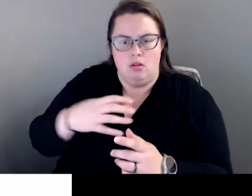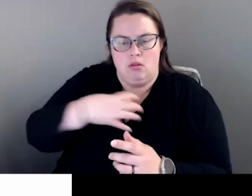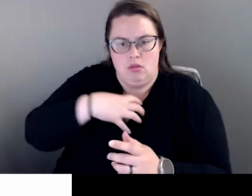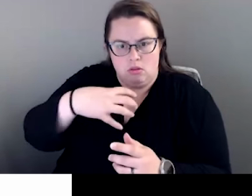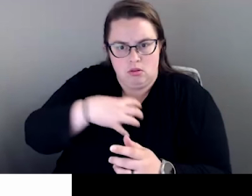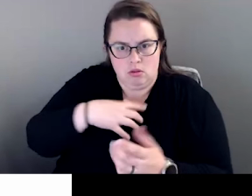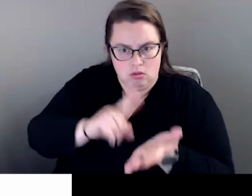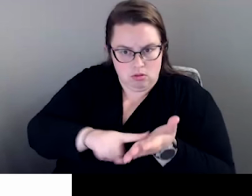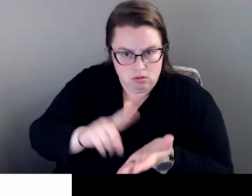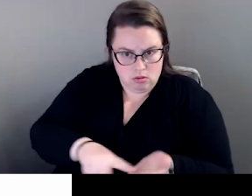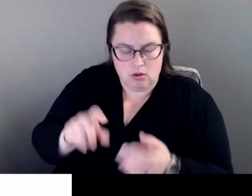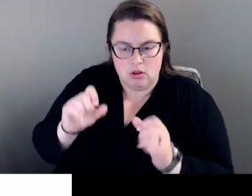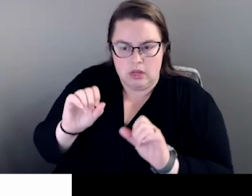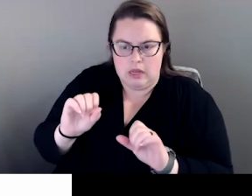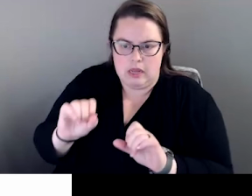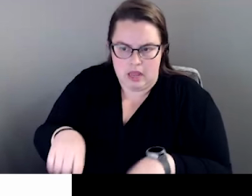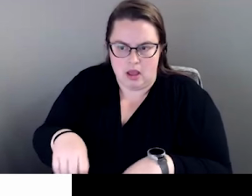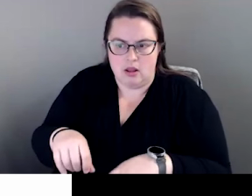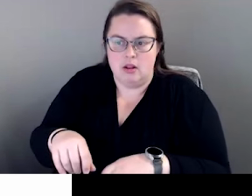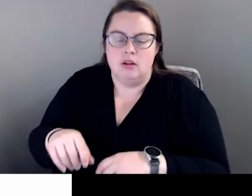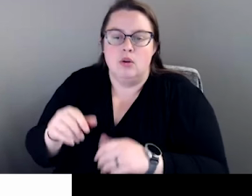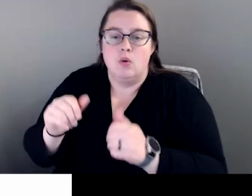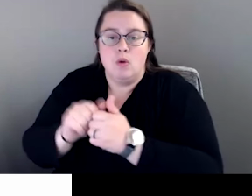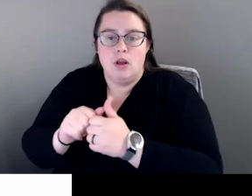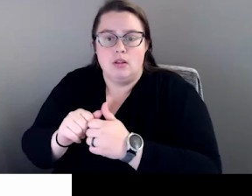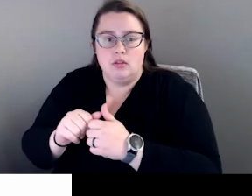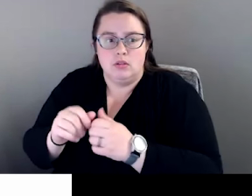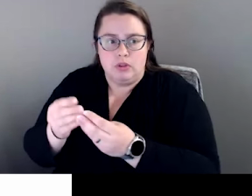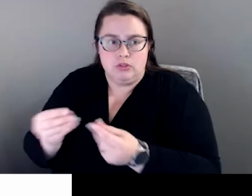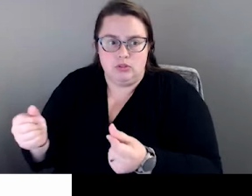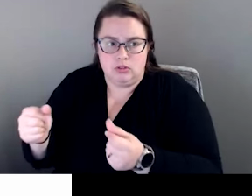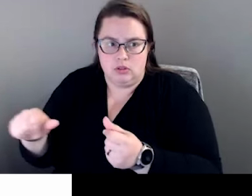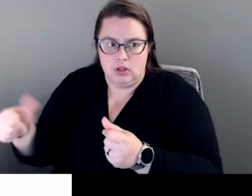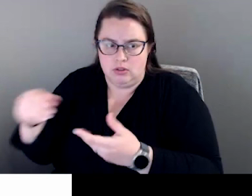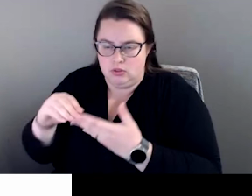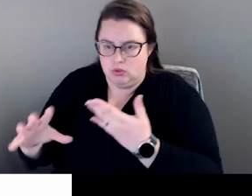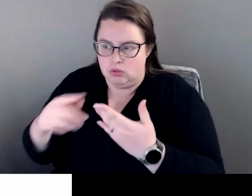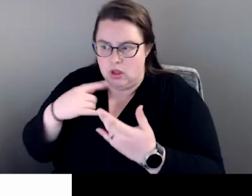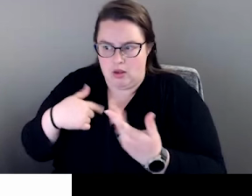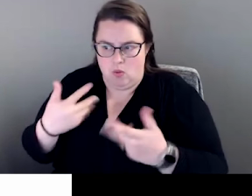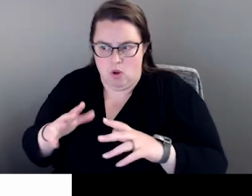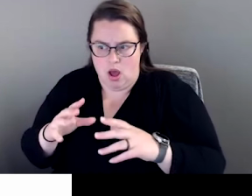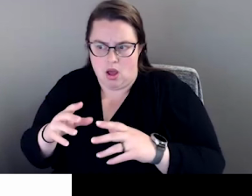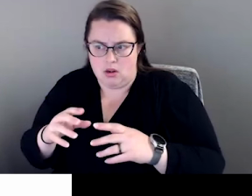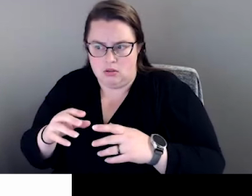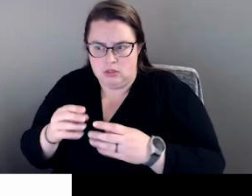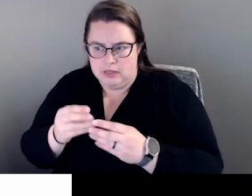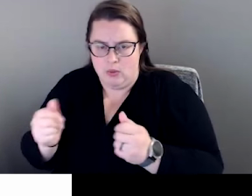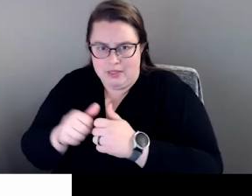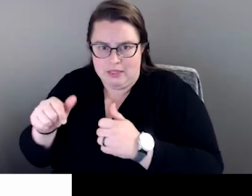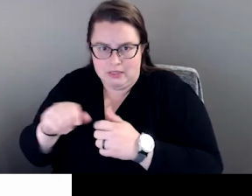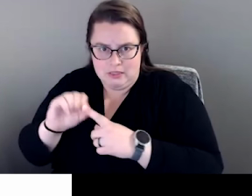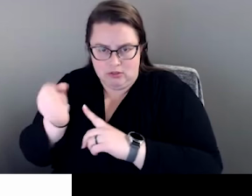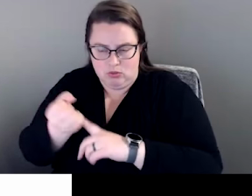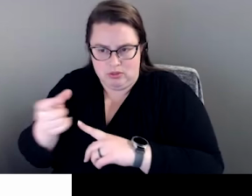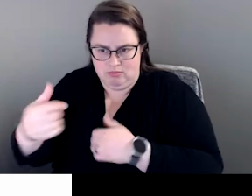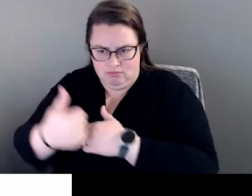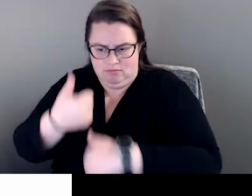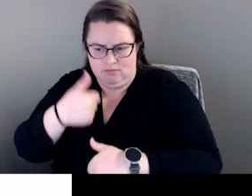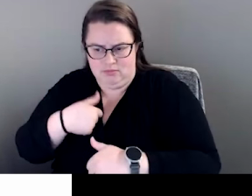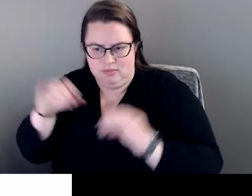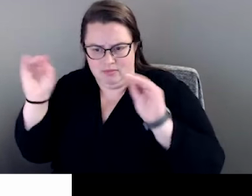can do an informal resolution where, sometimes the other student's like, yeah, I don't want to deal with this situation. I didn't do any of these allegations, right? So